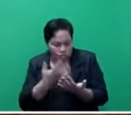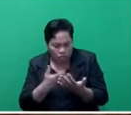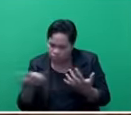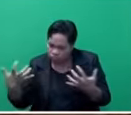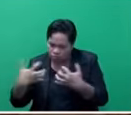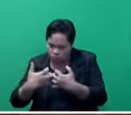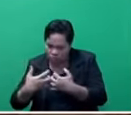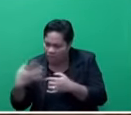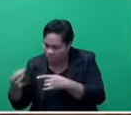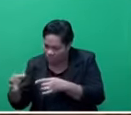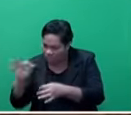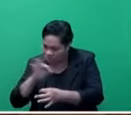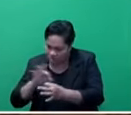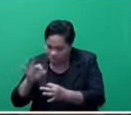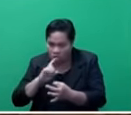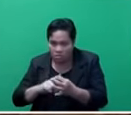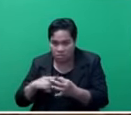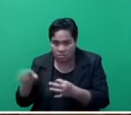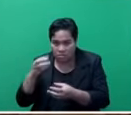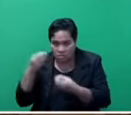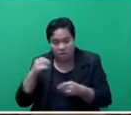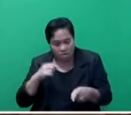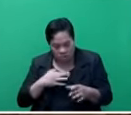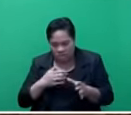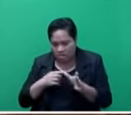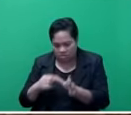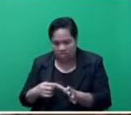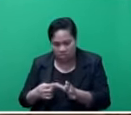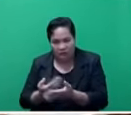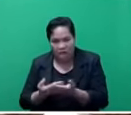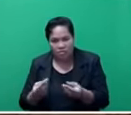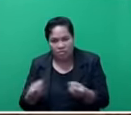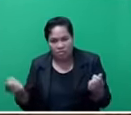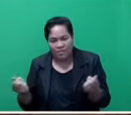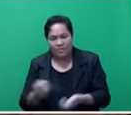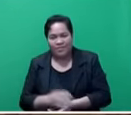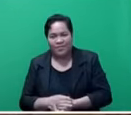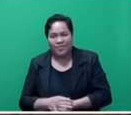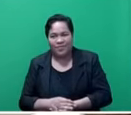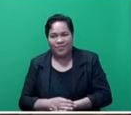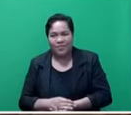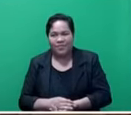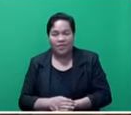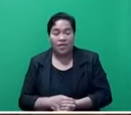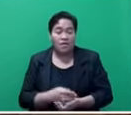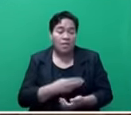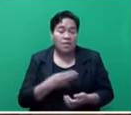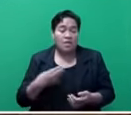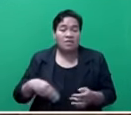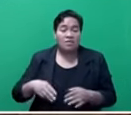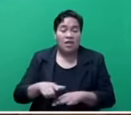making improvements to what we have. The other one that I wanted to mention from the Ministry of Lands, there